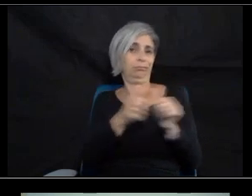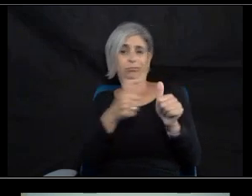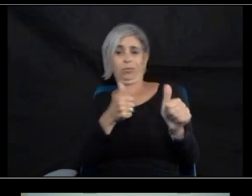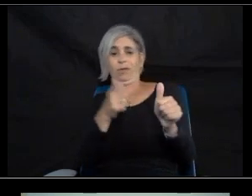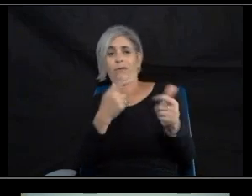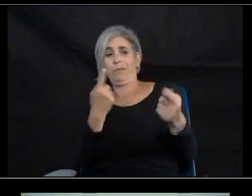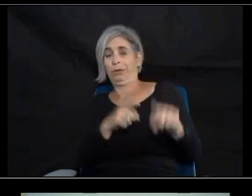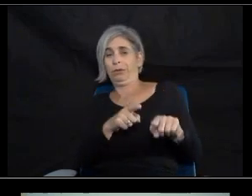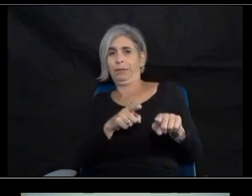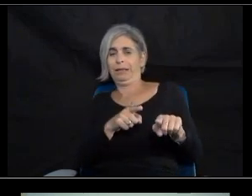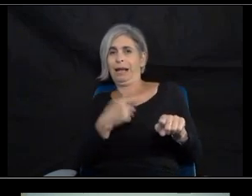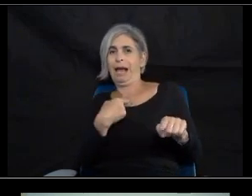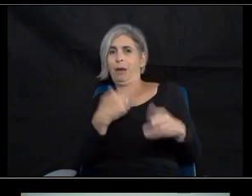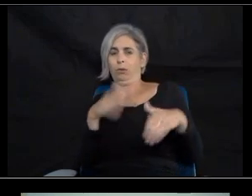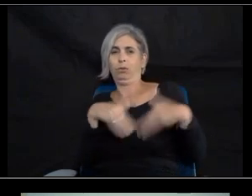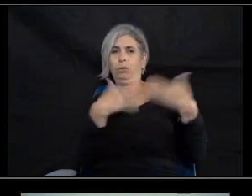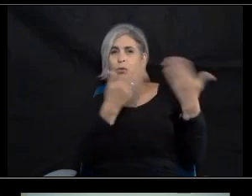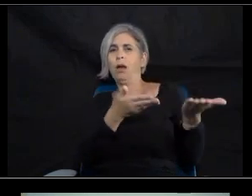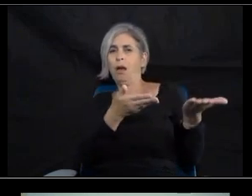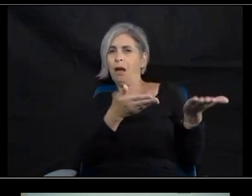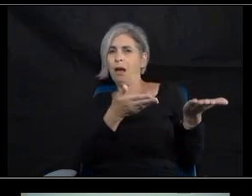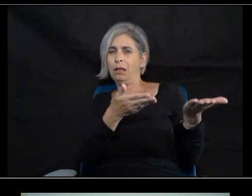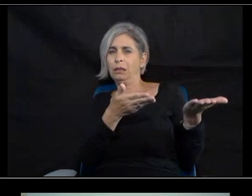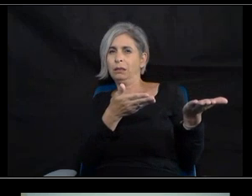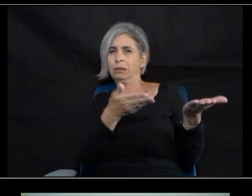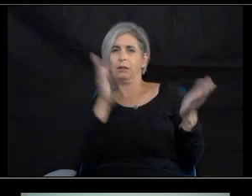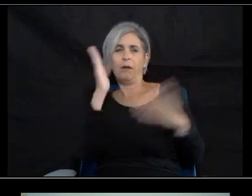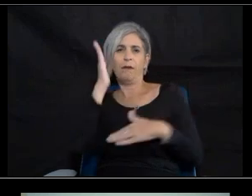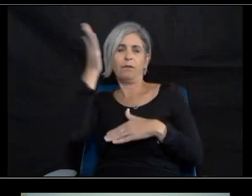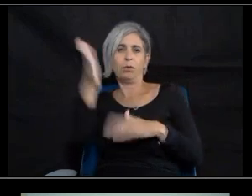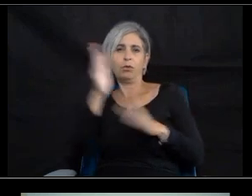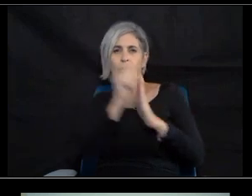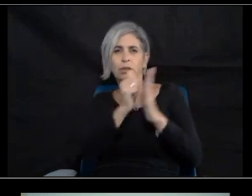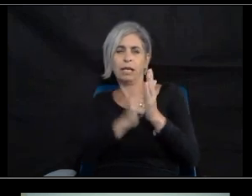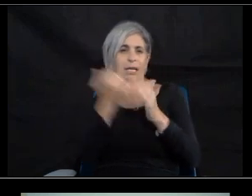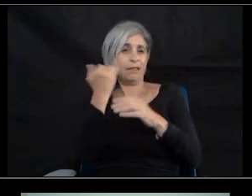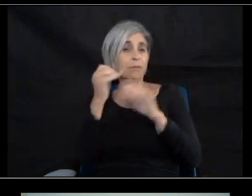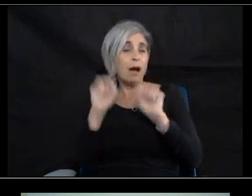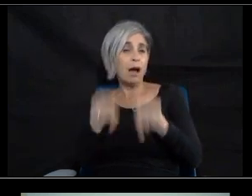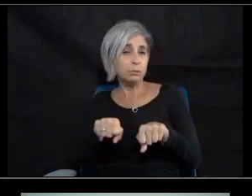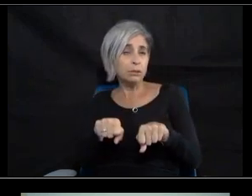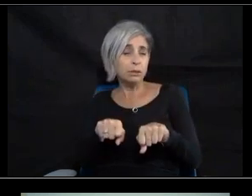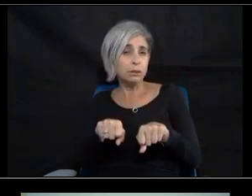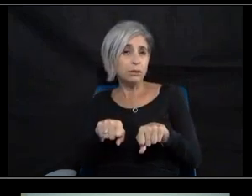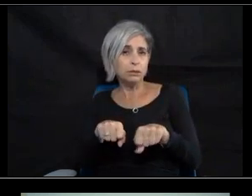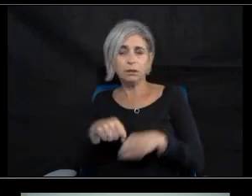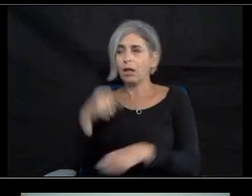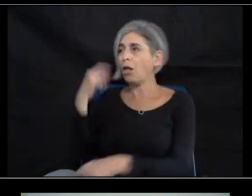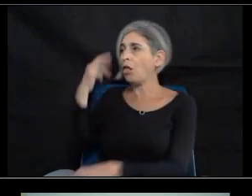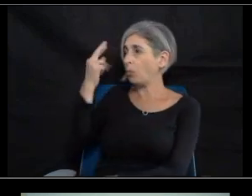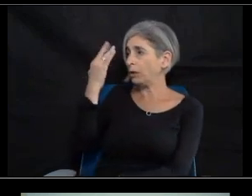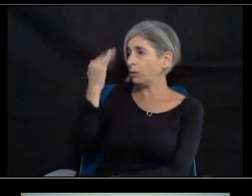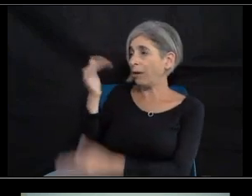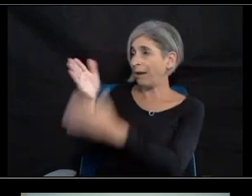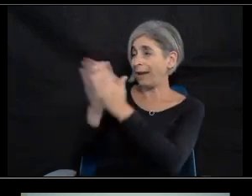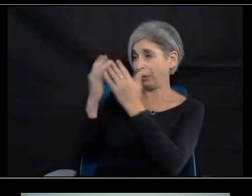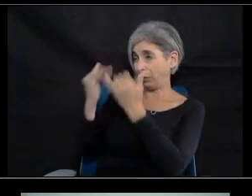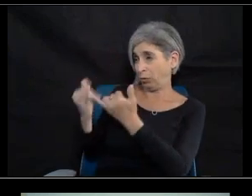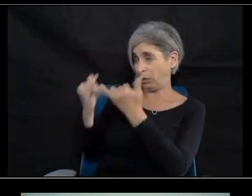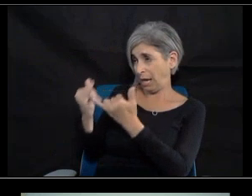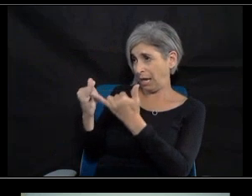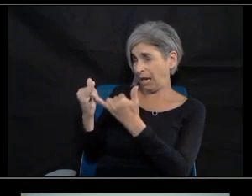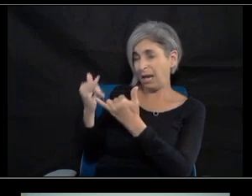to. So I would request just a future agenda item if possible. Okay. The reason why I asked today is because